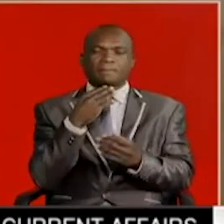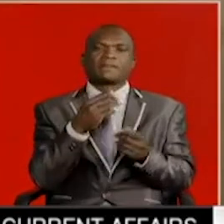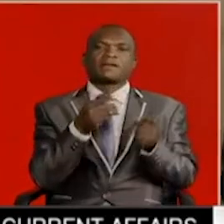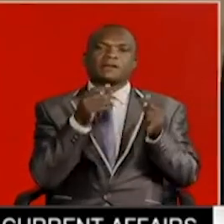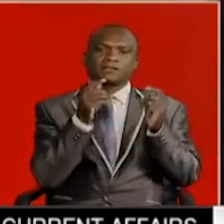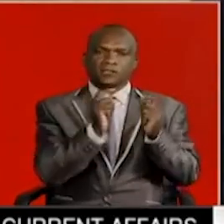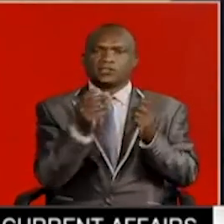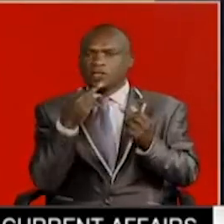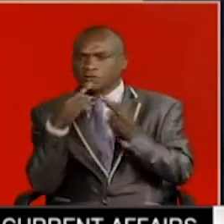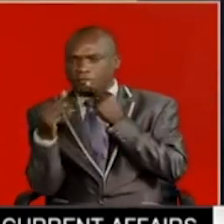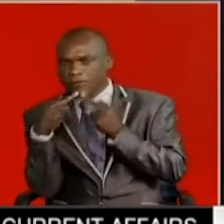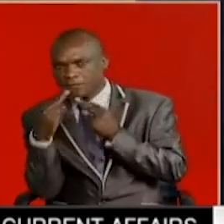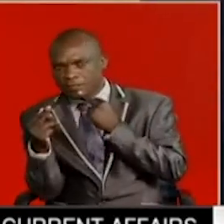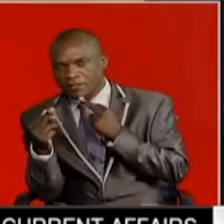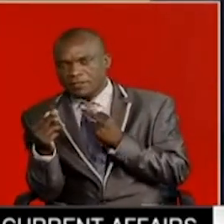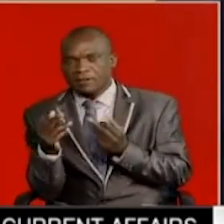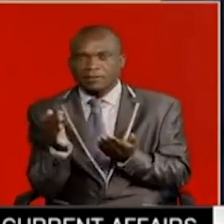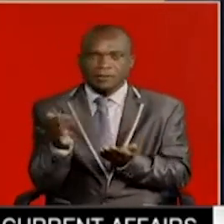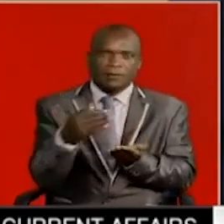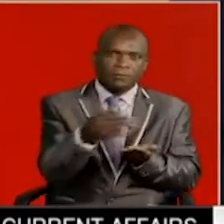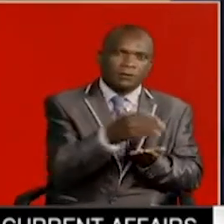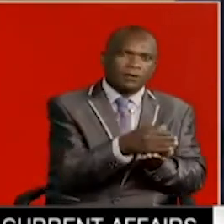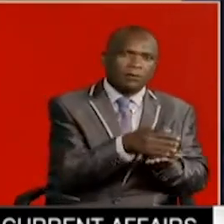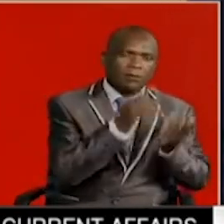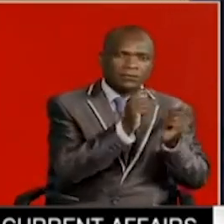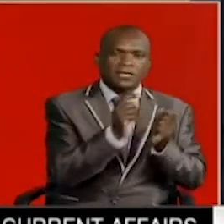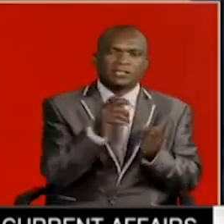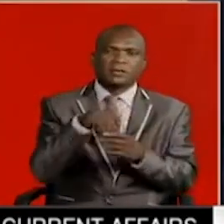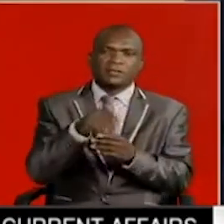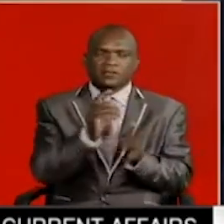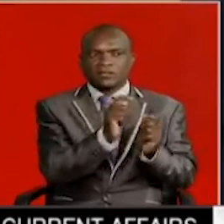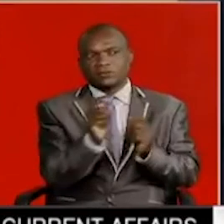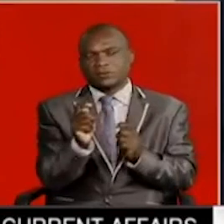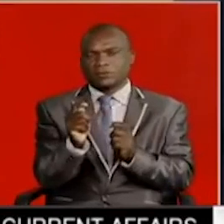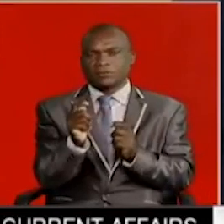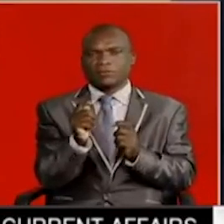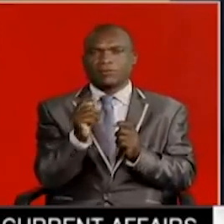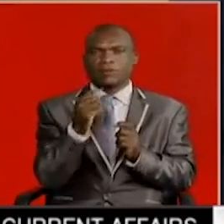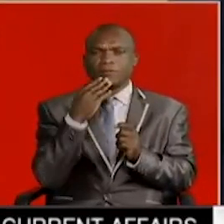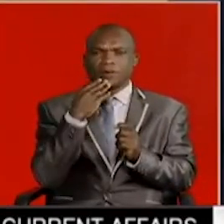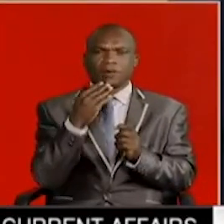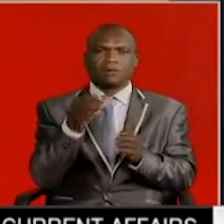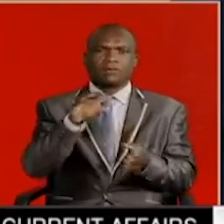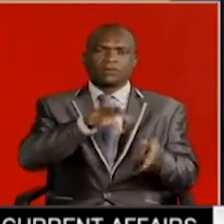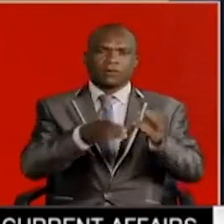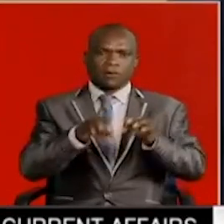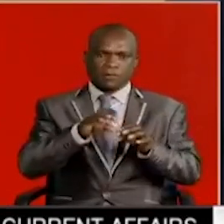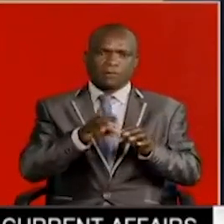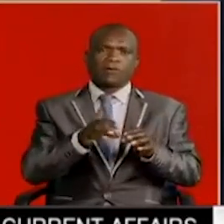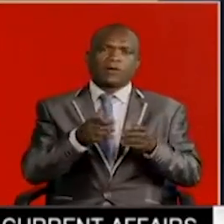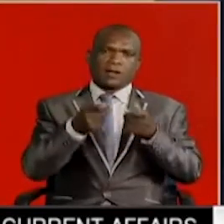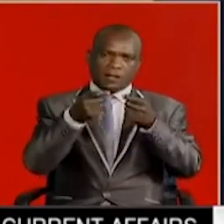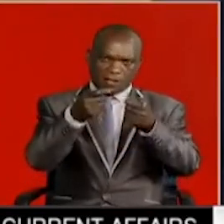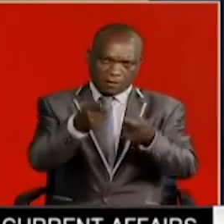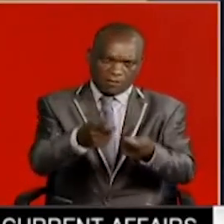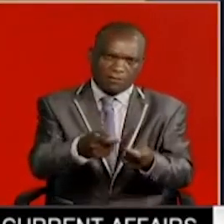development of data collection tools, that is tally sheets, summary sheets, vaccination